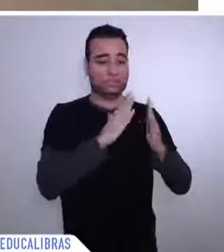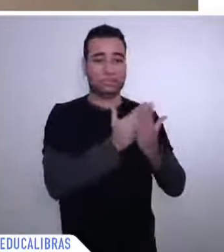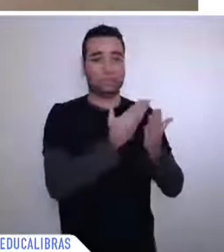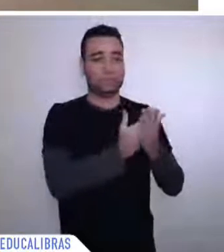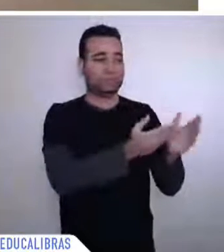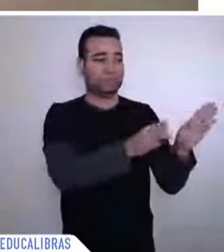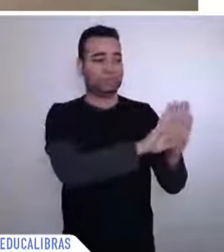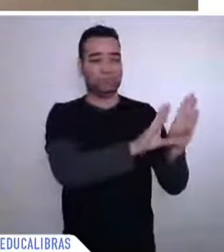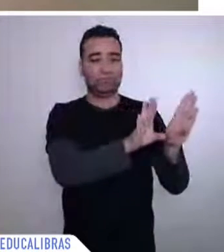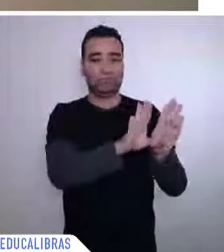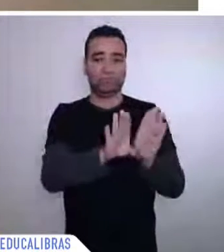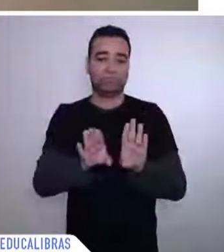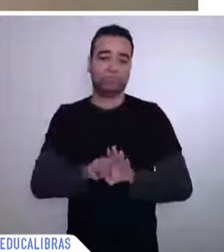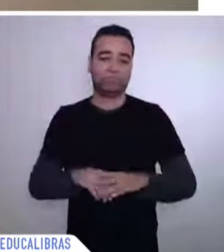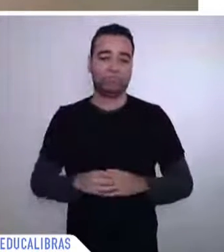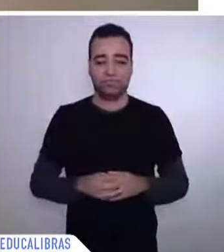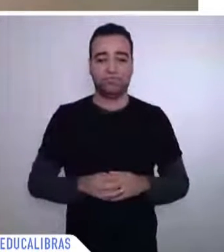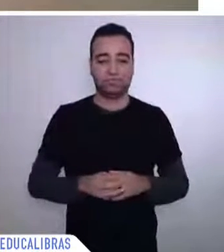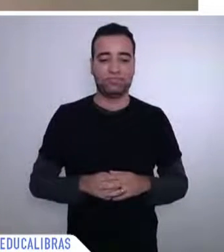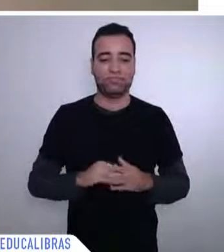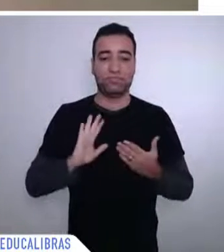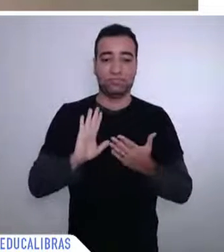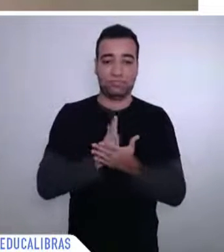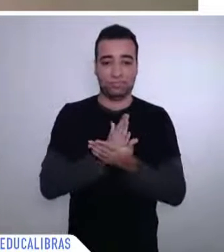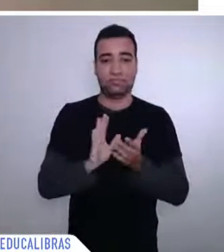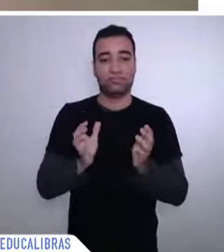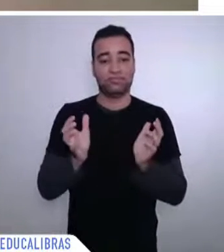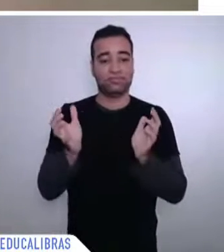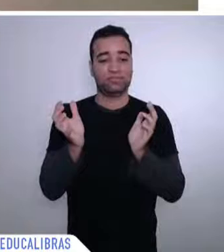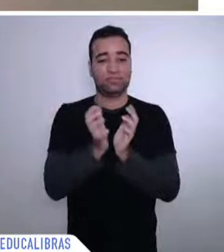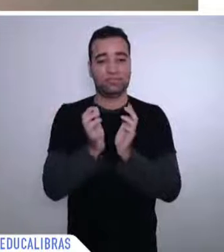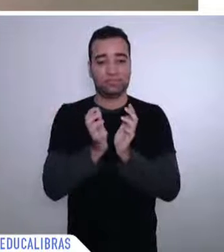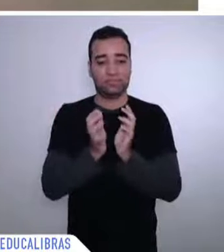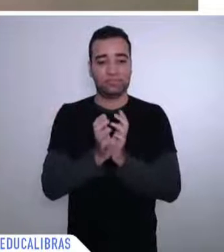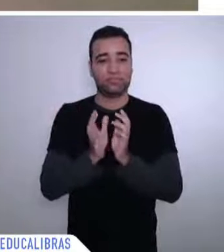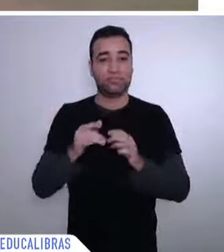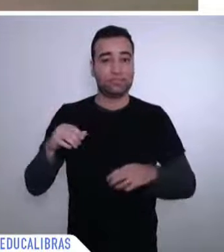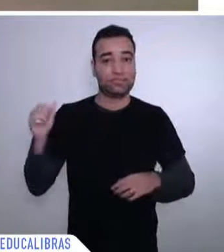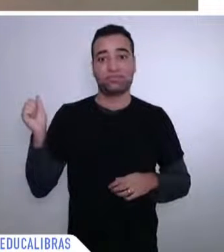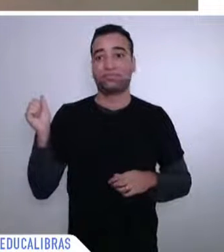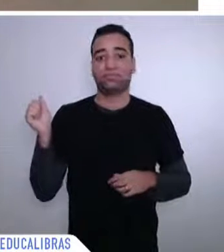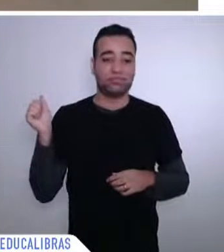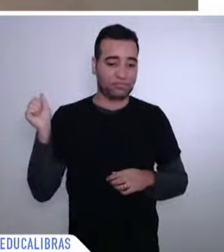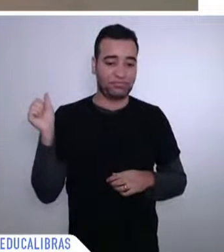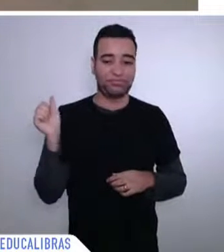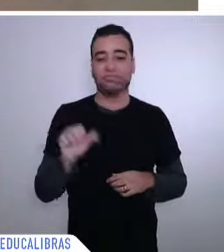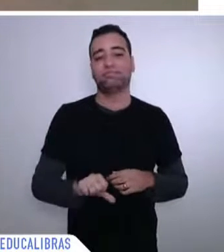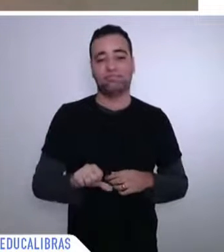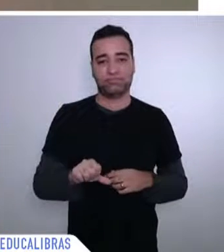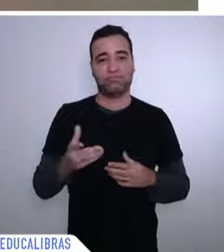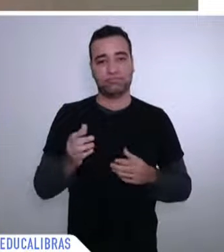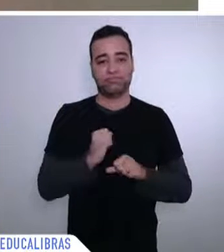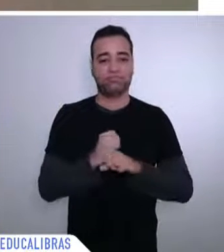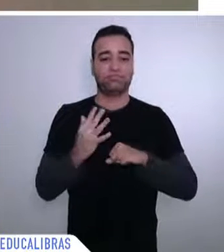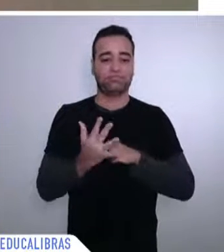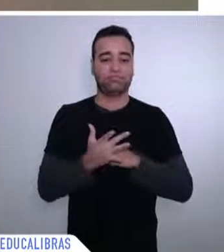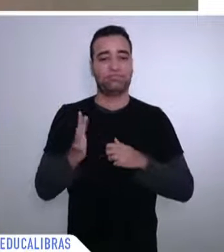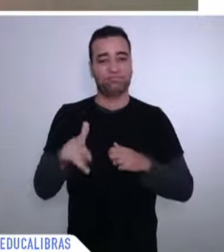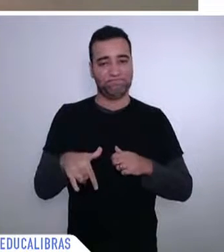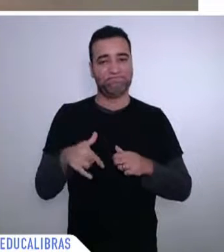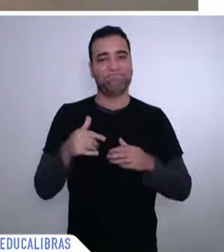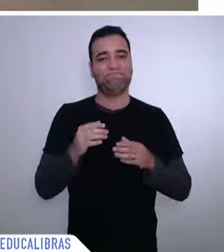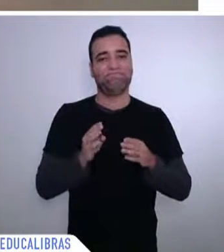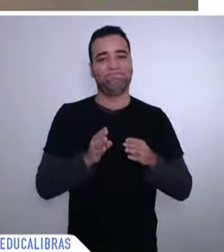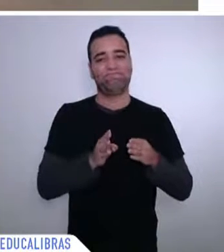now. And I think this is a very worrying trend. I want to have a brief digression on